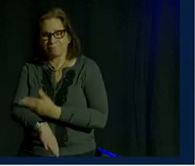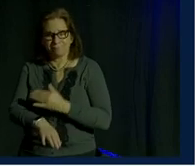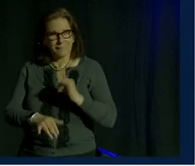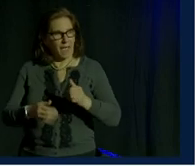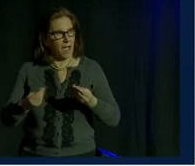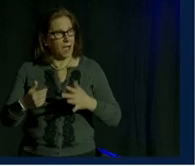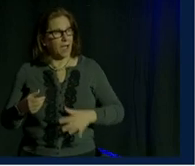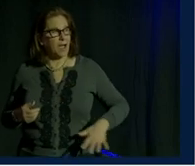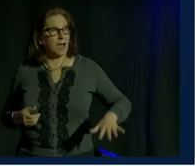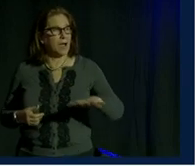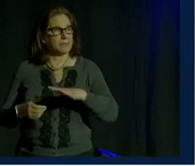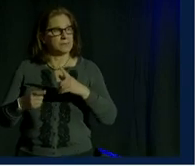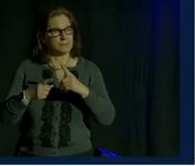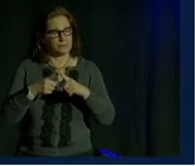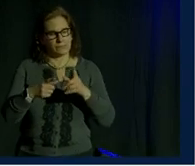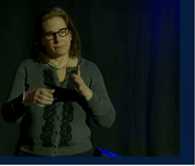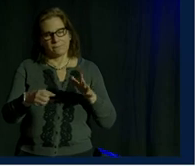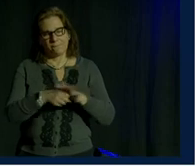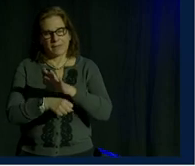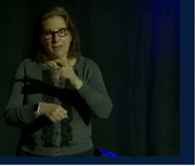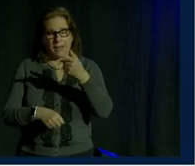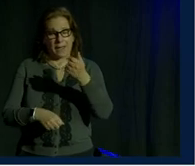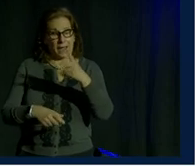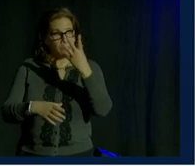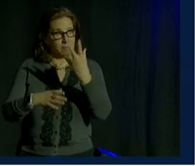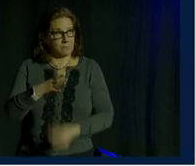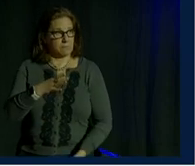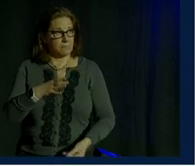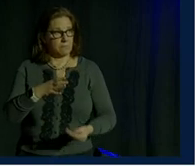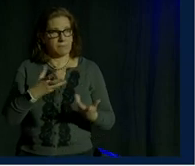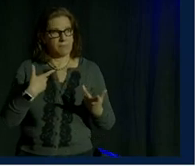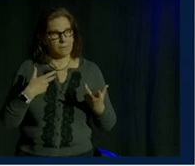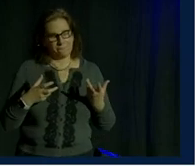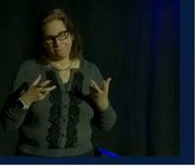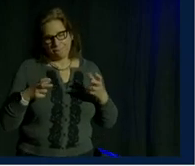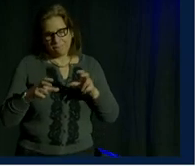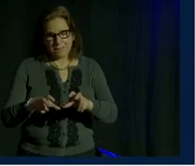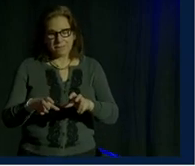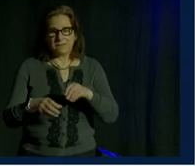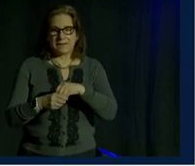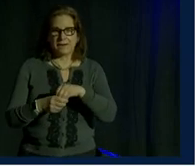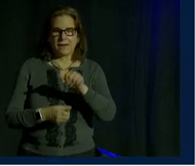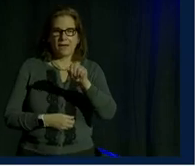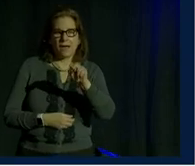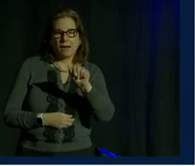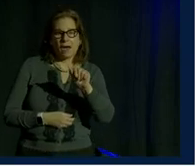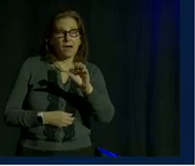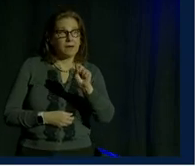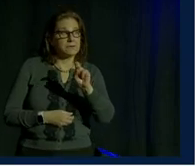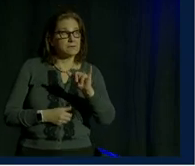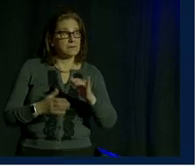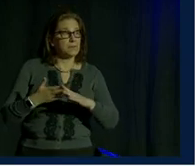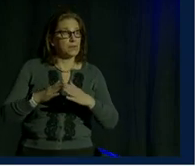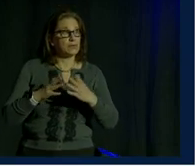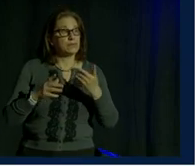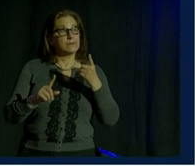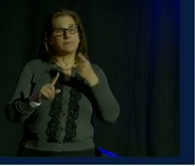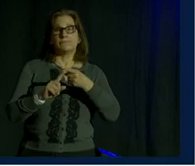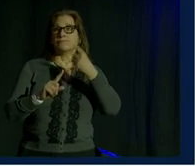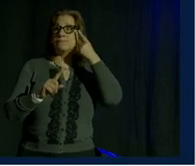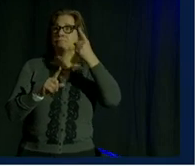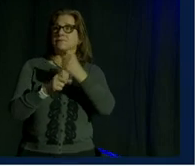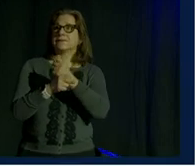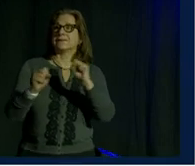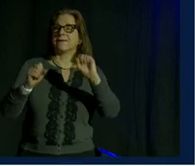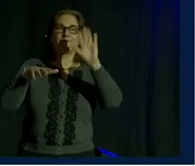in the recreational programming within the Anacostia community, as well as provide a safe haven for residents of all ages. DGS, on behalf